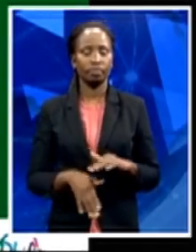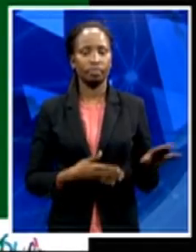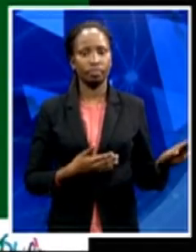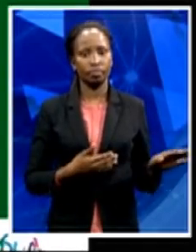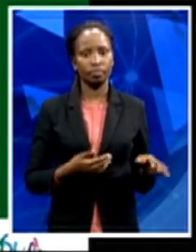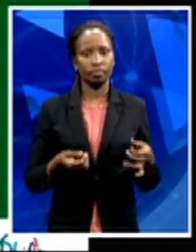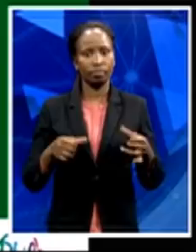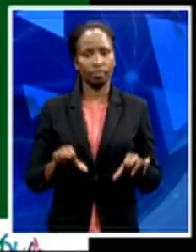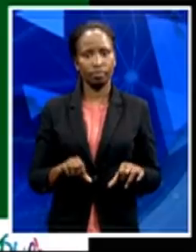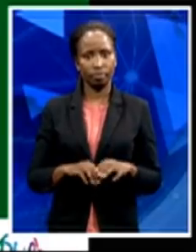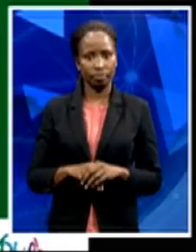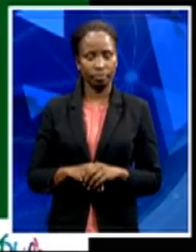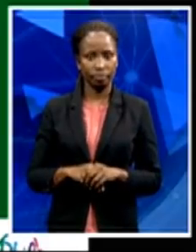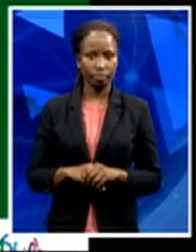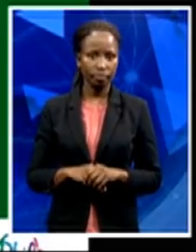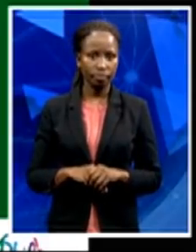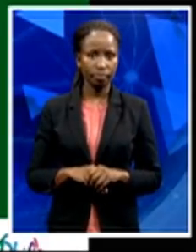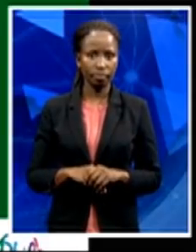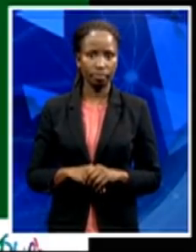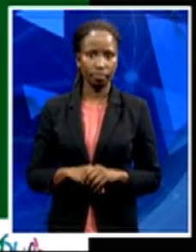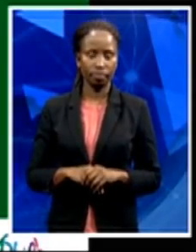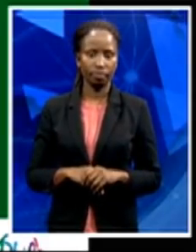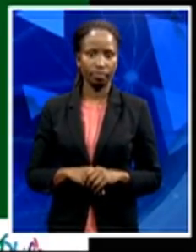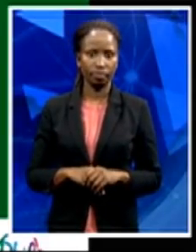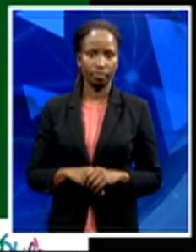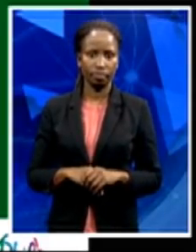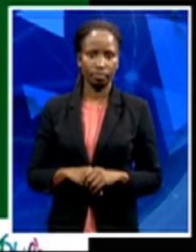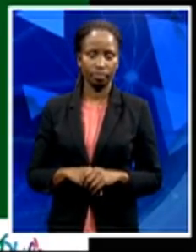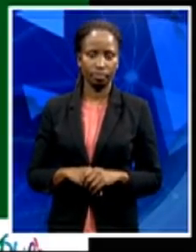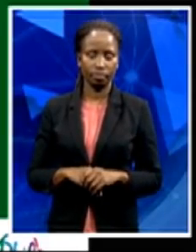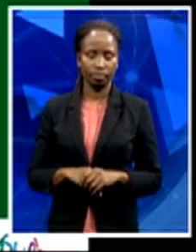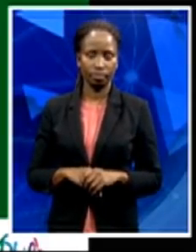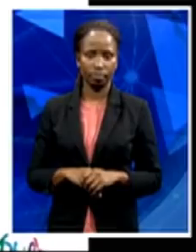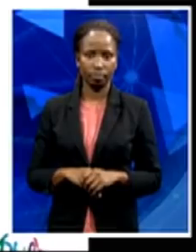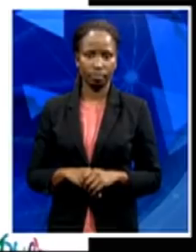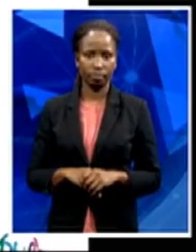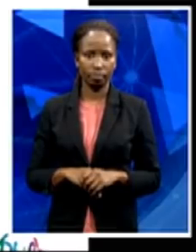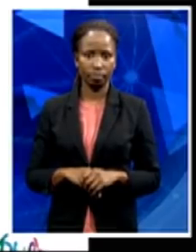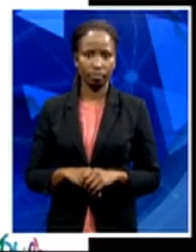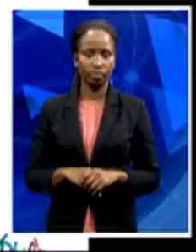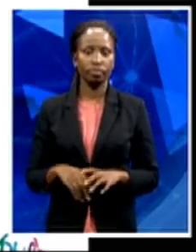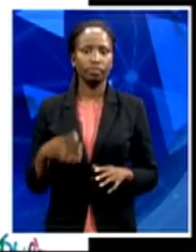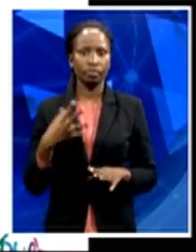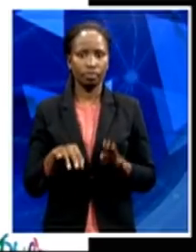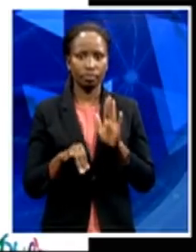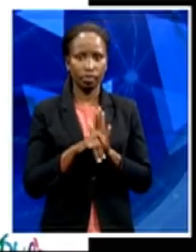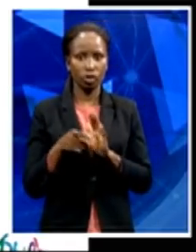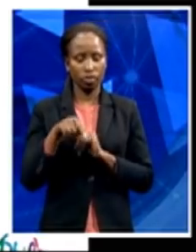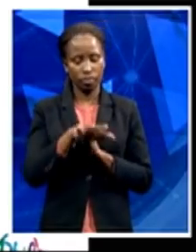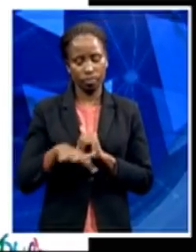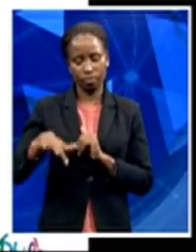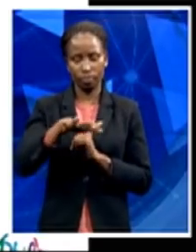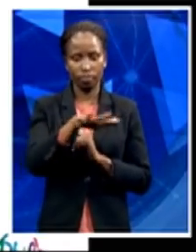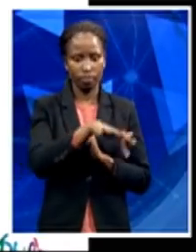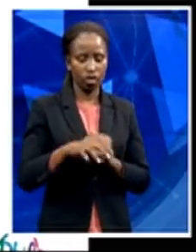Then we will highlight the pipeline distribution and the sites that are active for